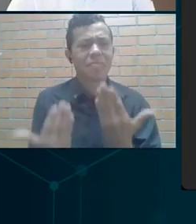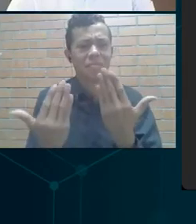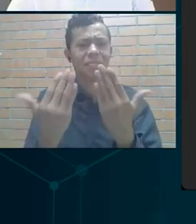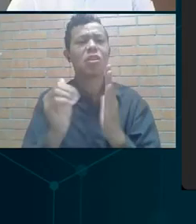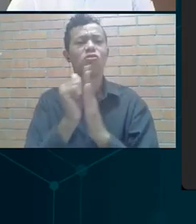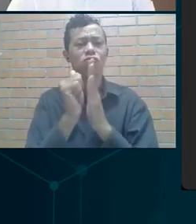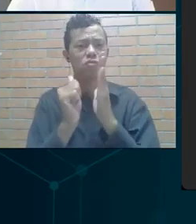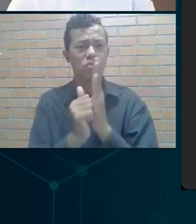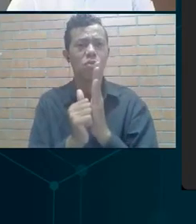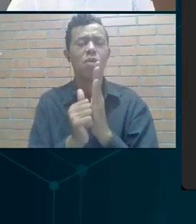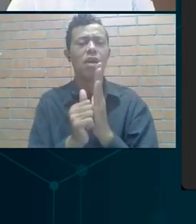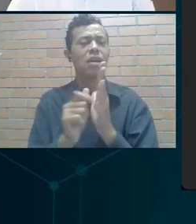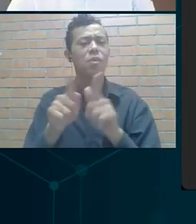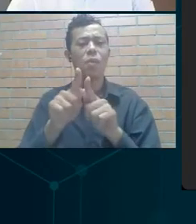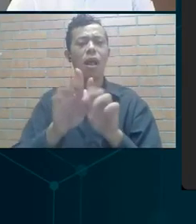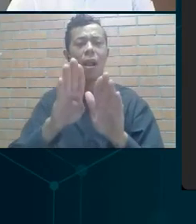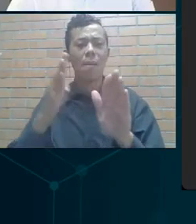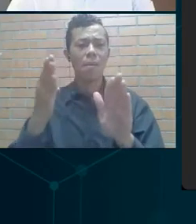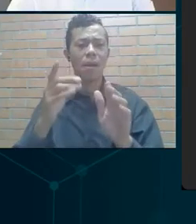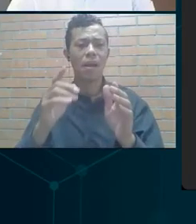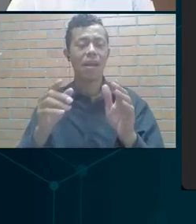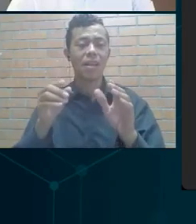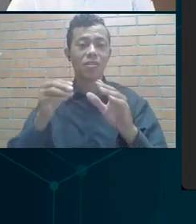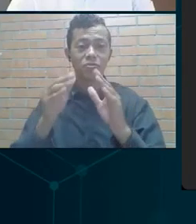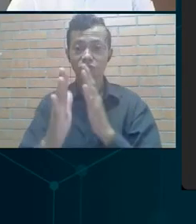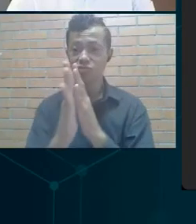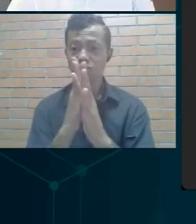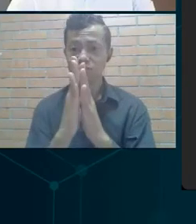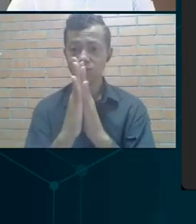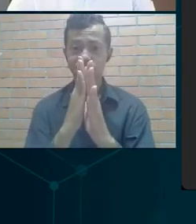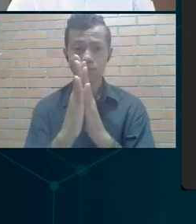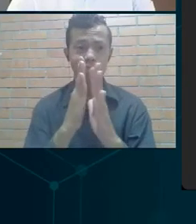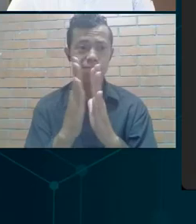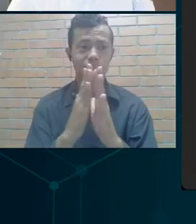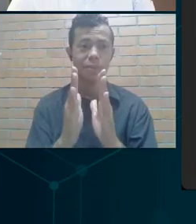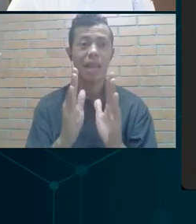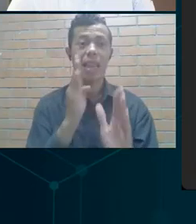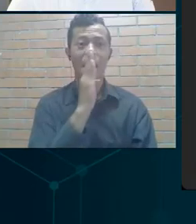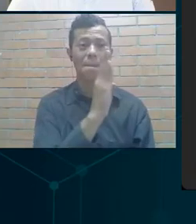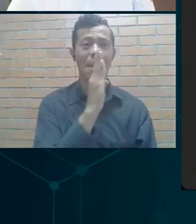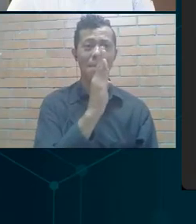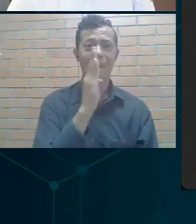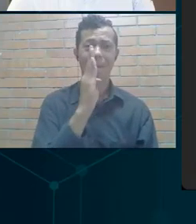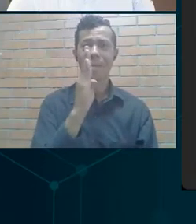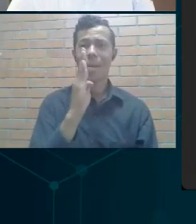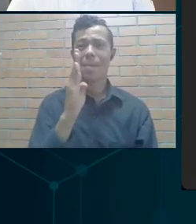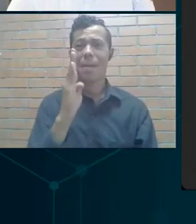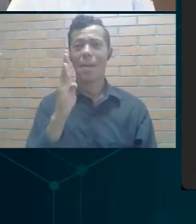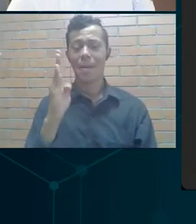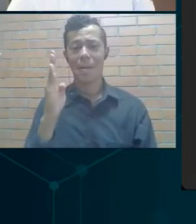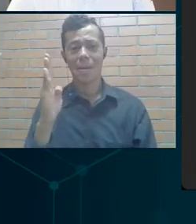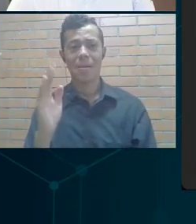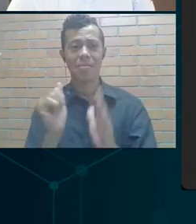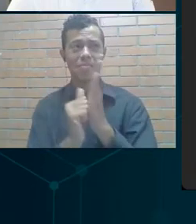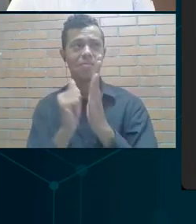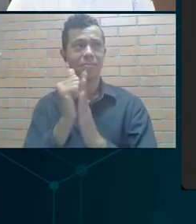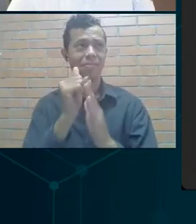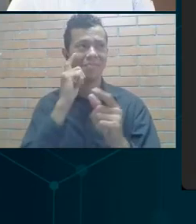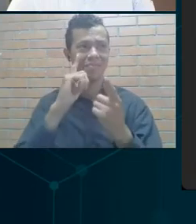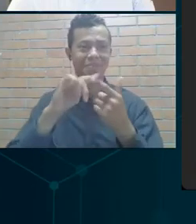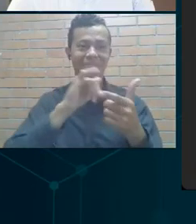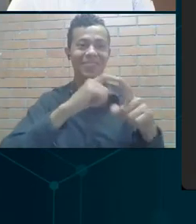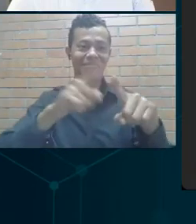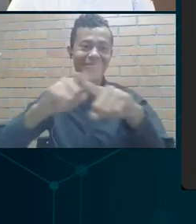has literally millions of libraries. If you're a software developer, you're using GitHub. GitHub has over 1